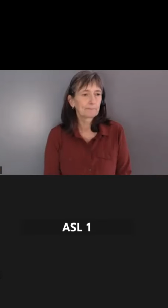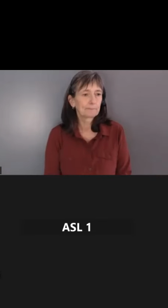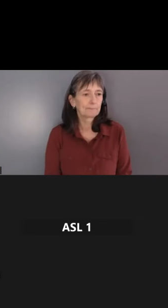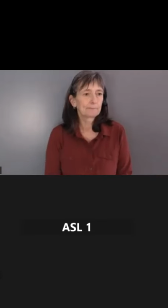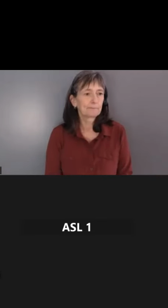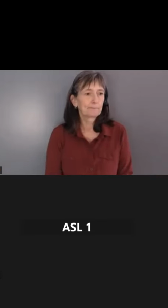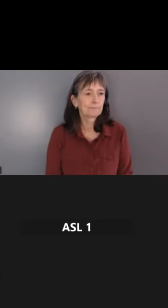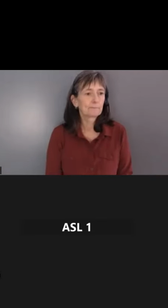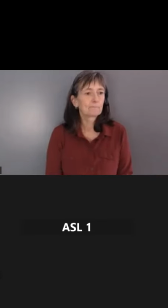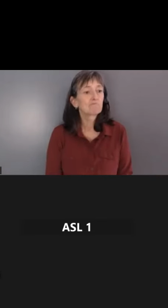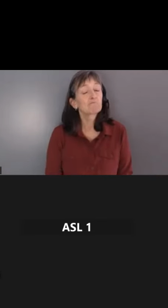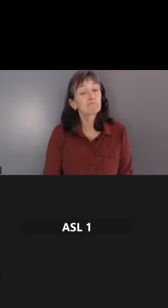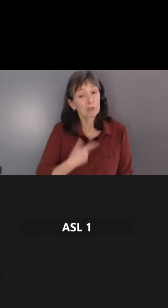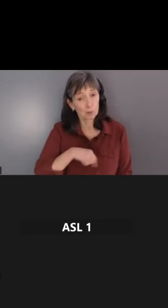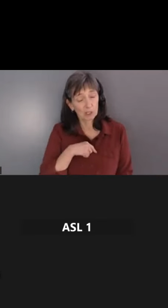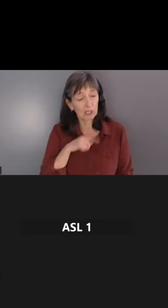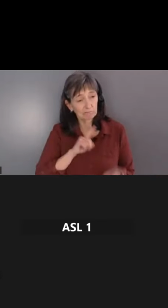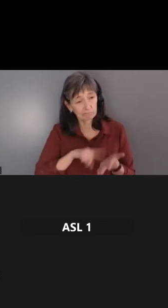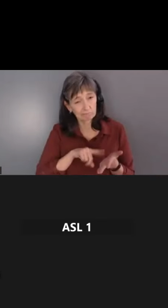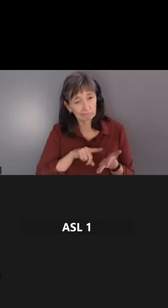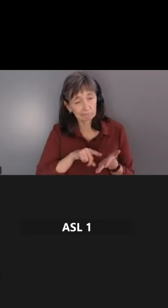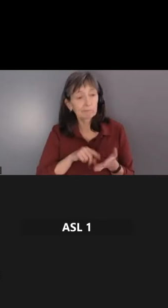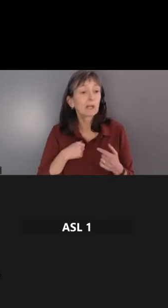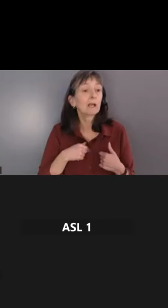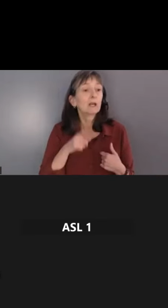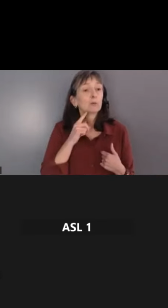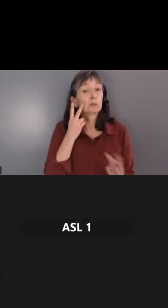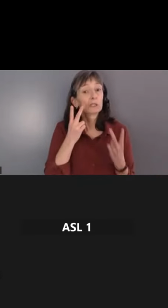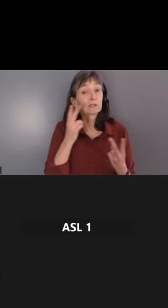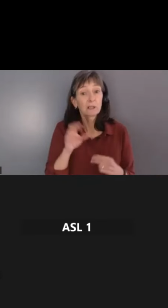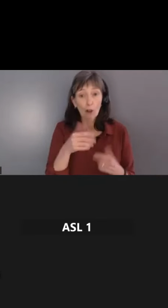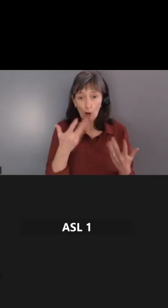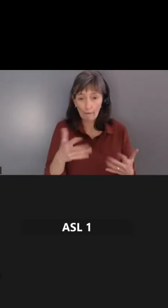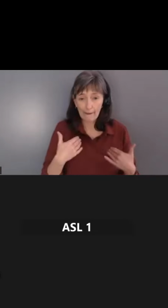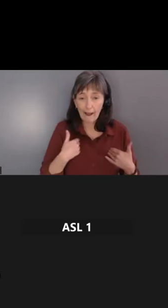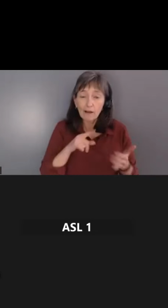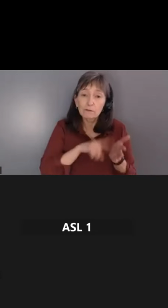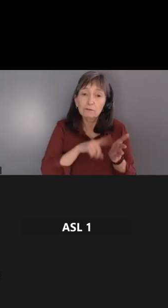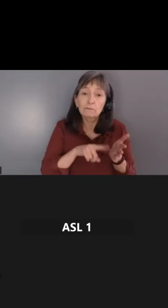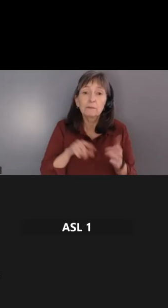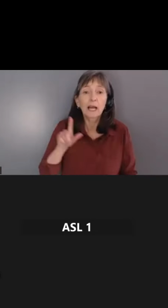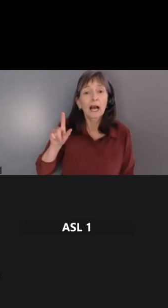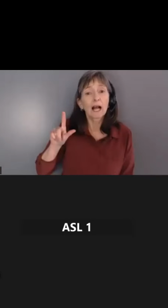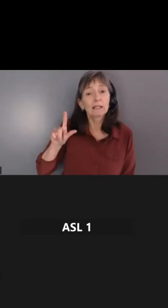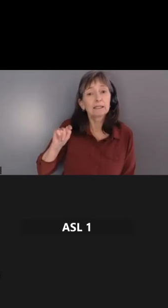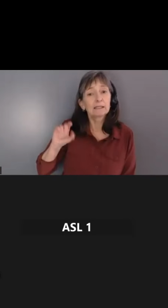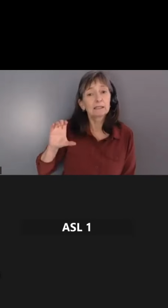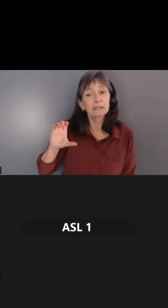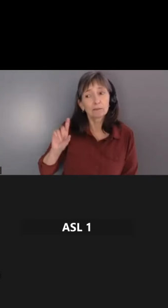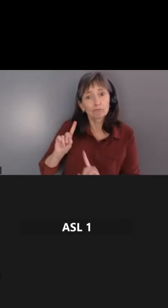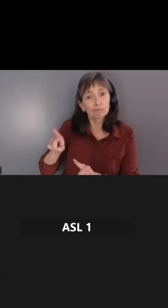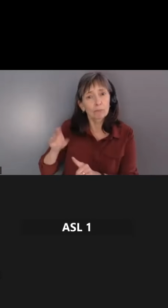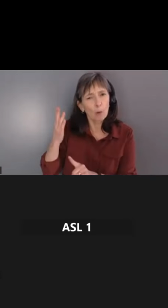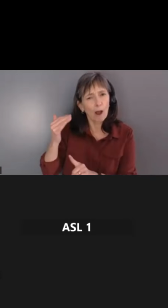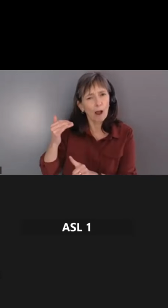So in researching our pillars, the NIA looked at existing research on the key predictors of long-term care home admissions when it came